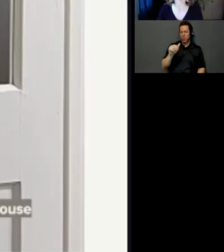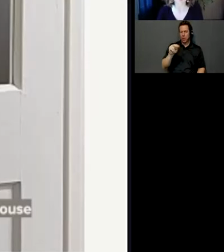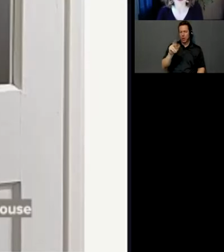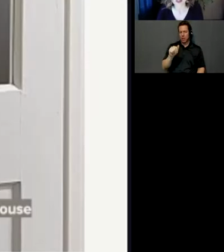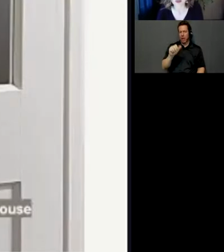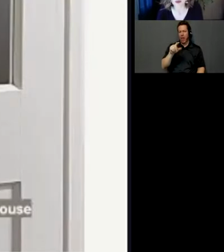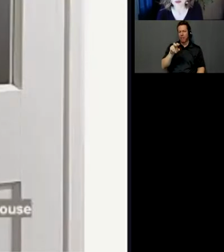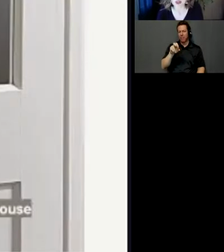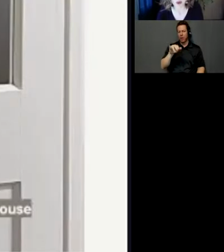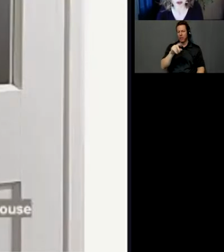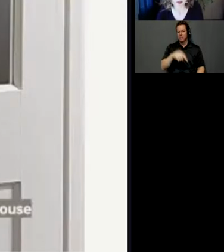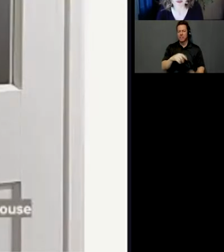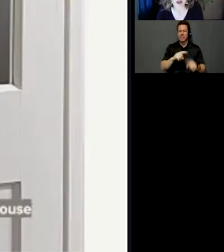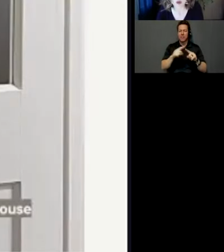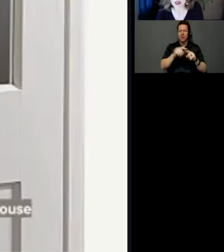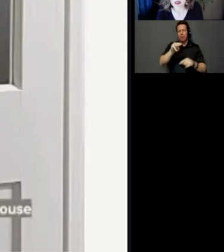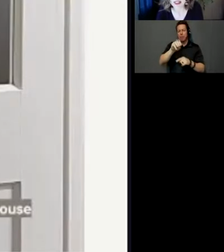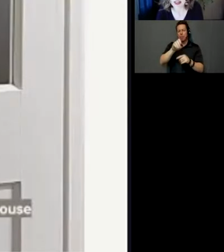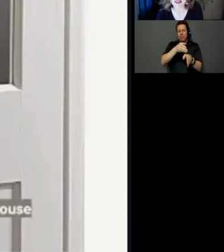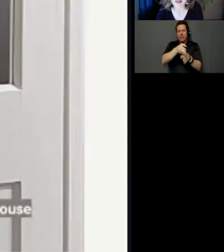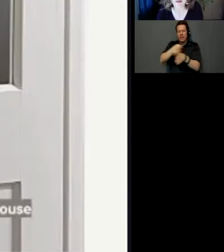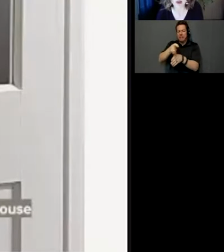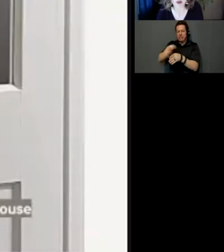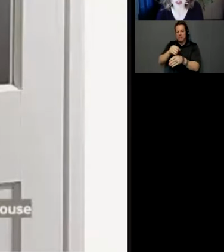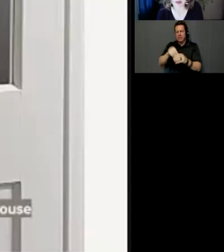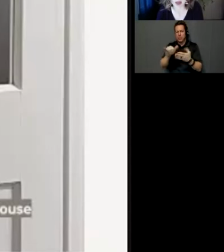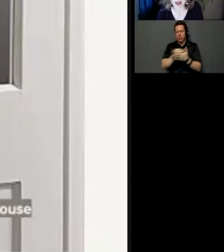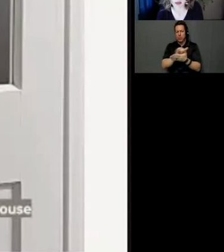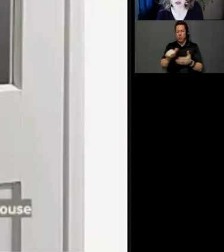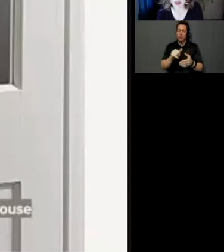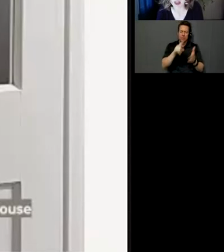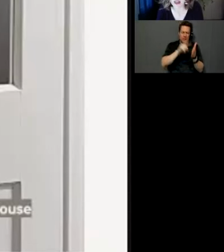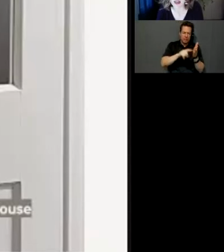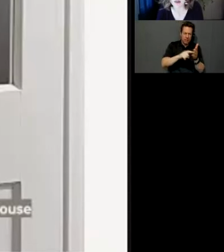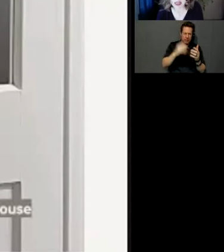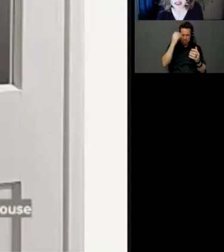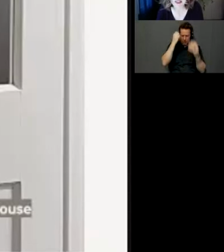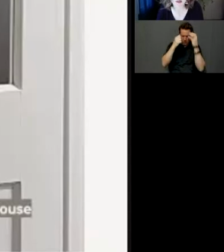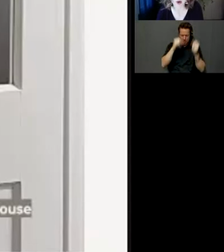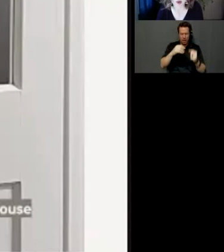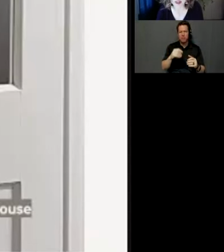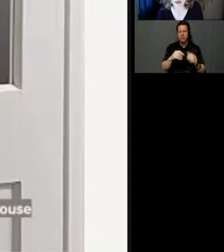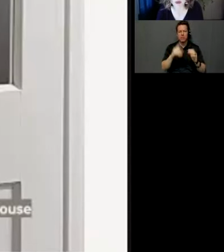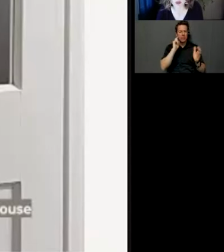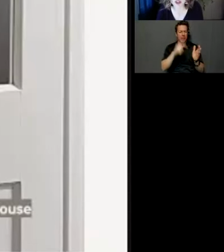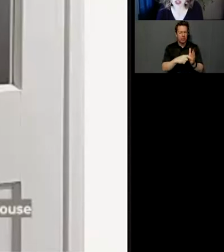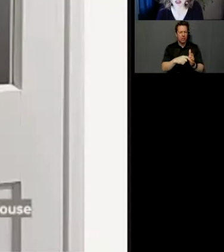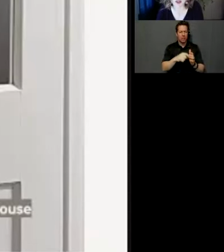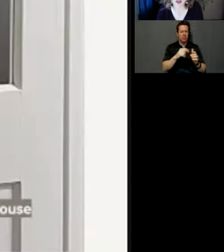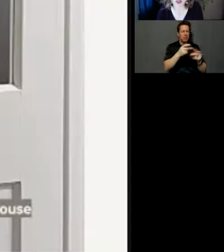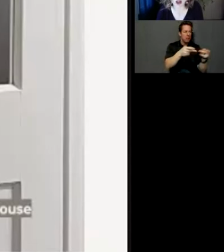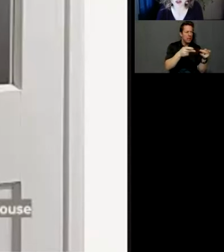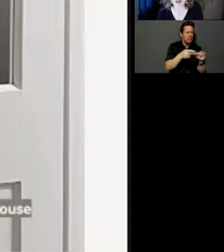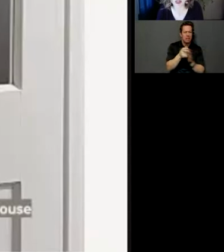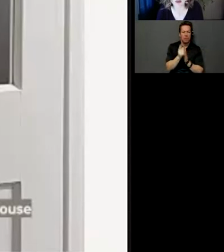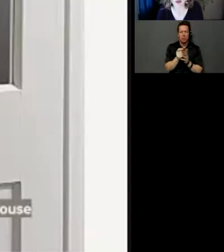mixed media artist from New York. Her work investigates memory by capturing places and moments through rich